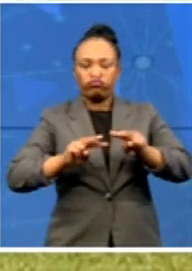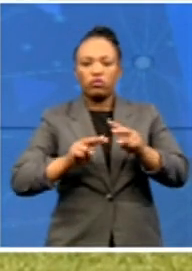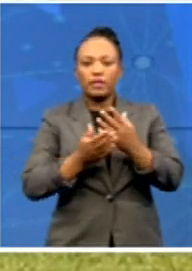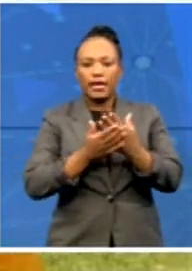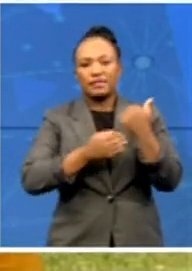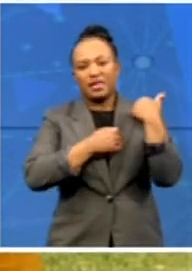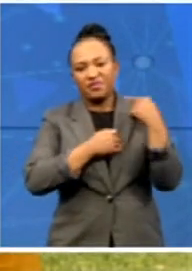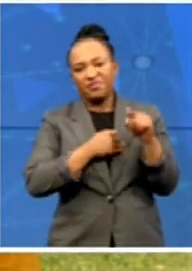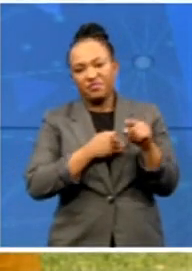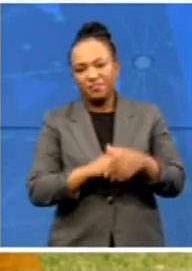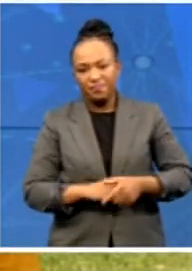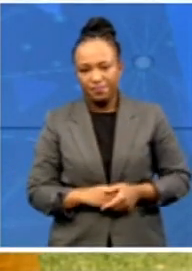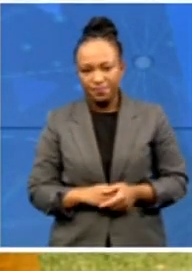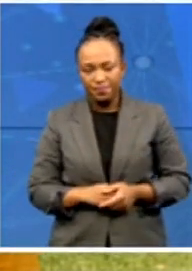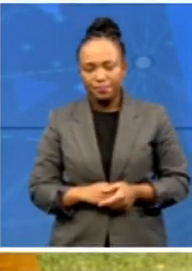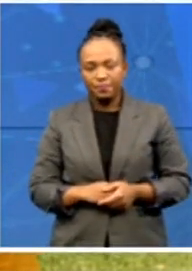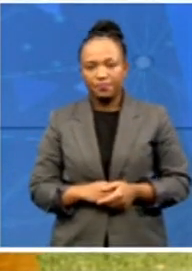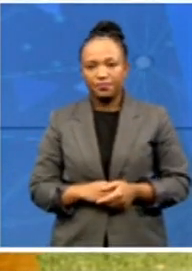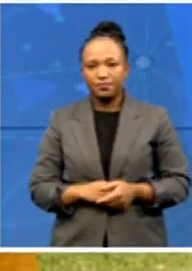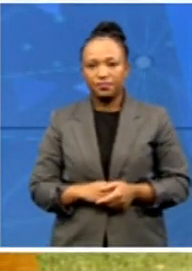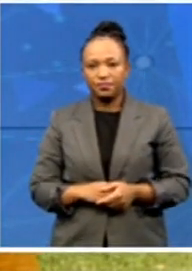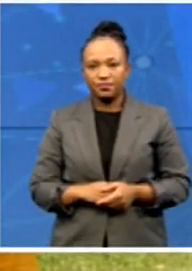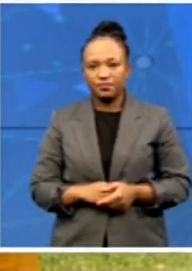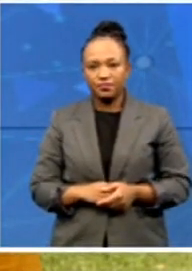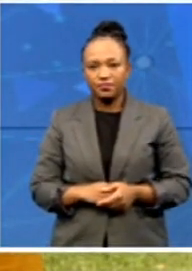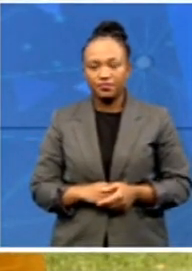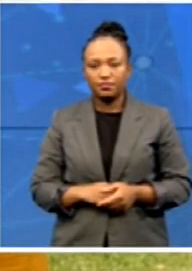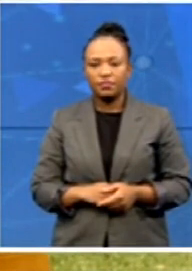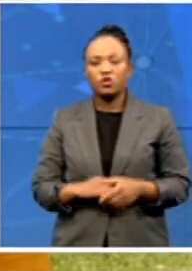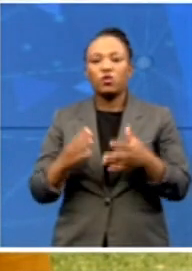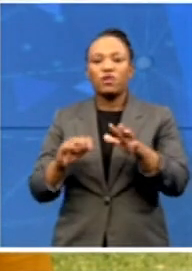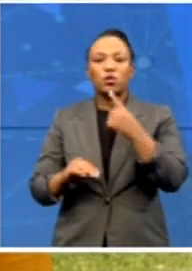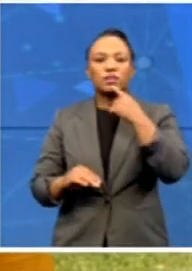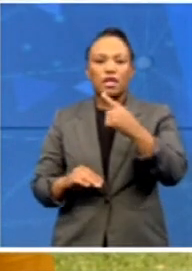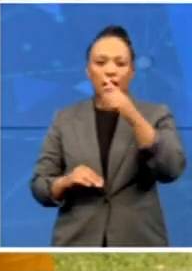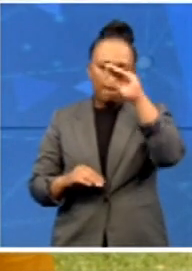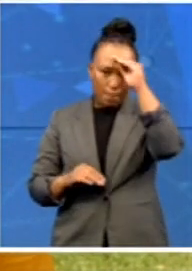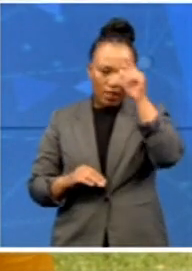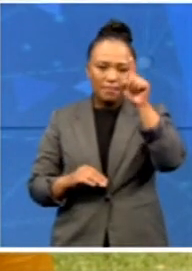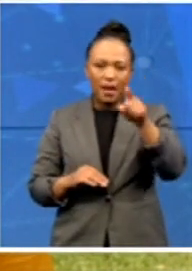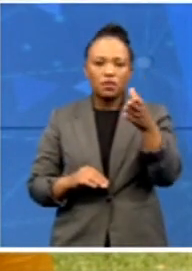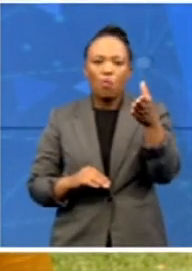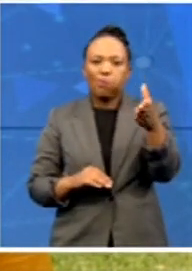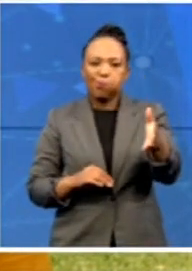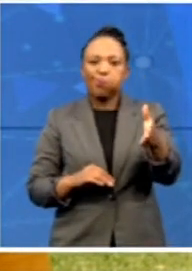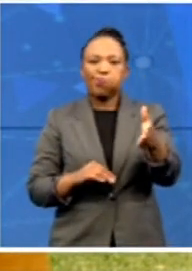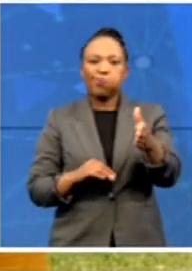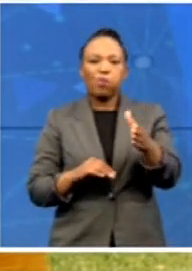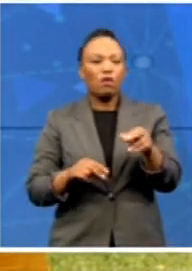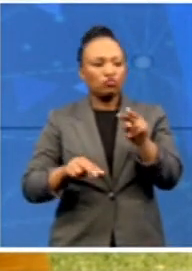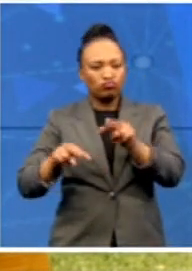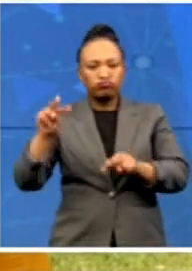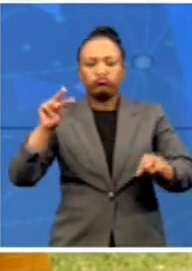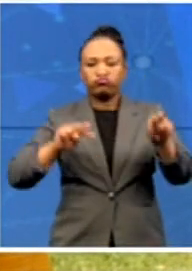raise an important point. High police visibility acts normally as a deterrent. Are you seeing that